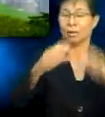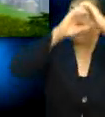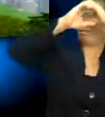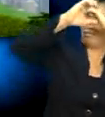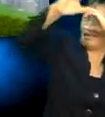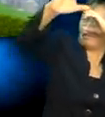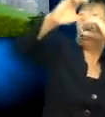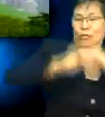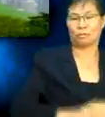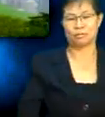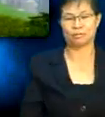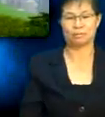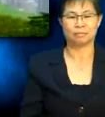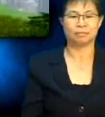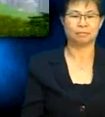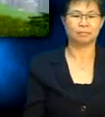telescope.